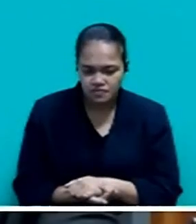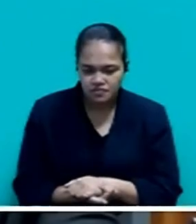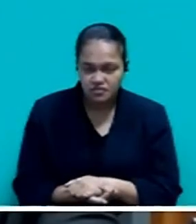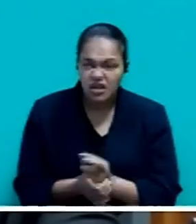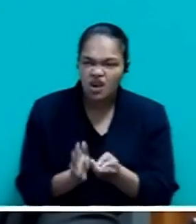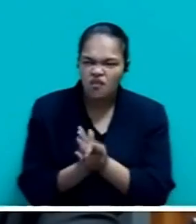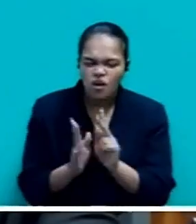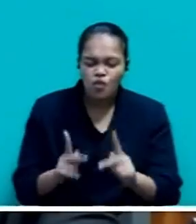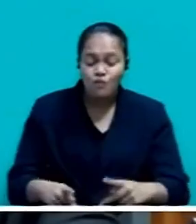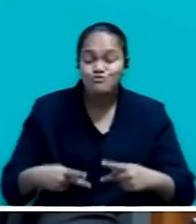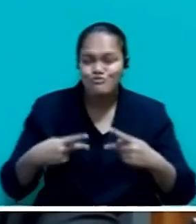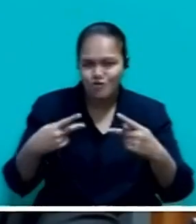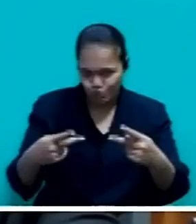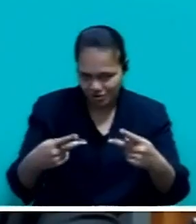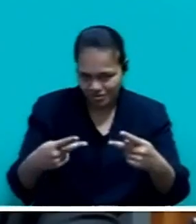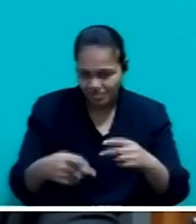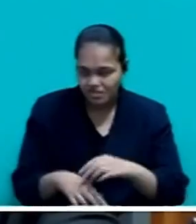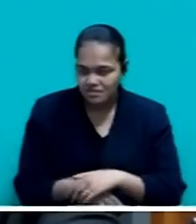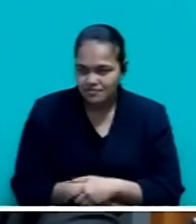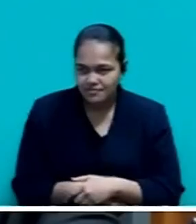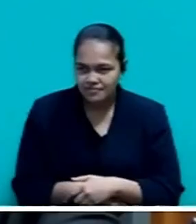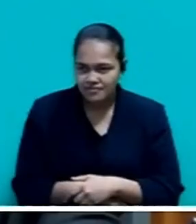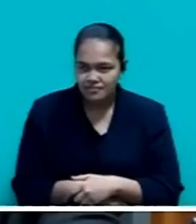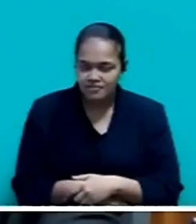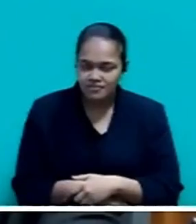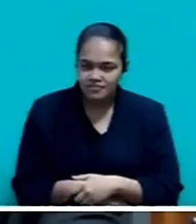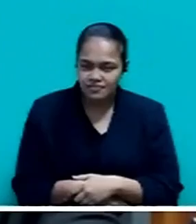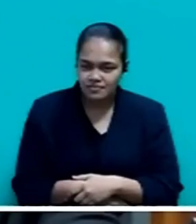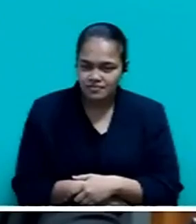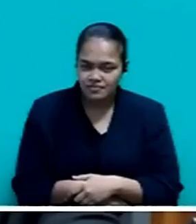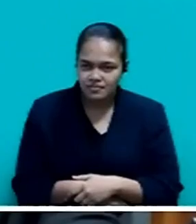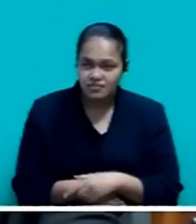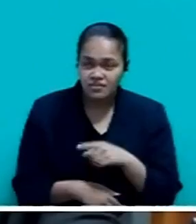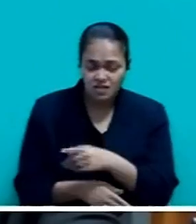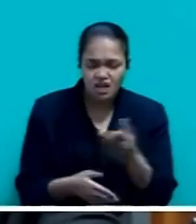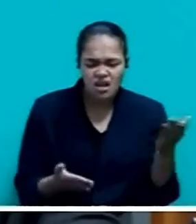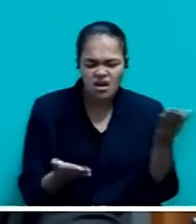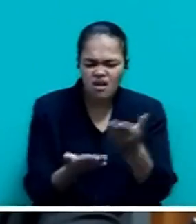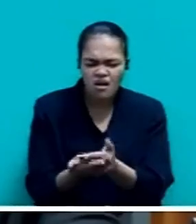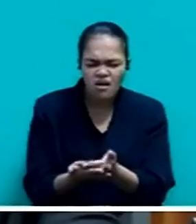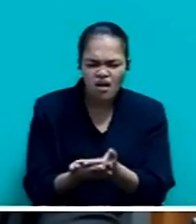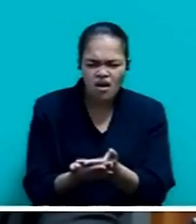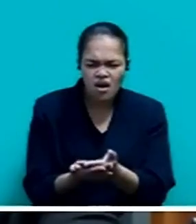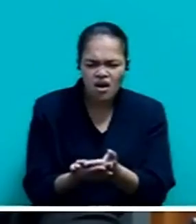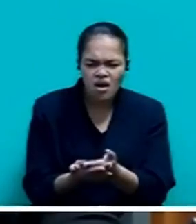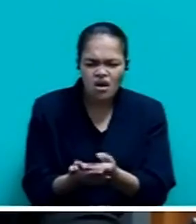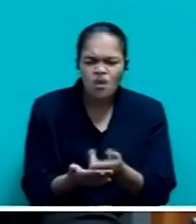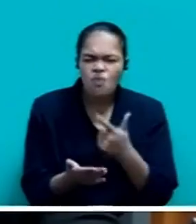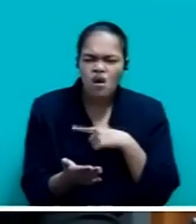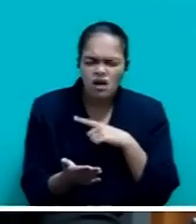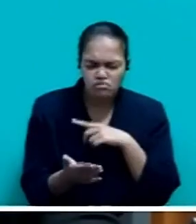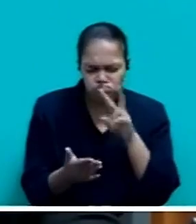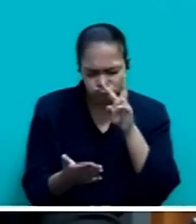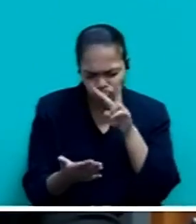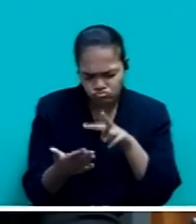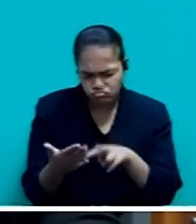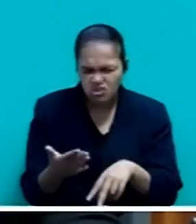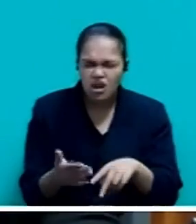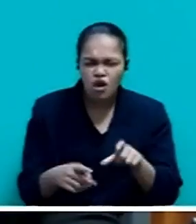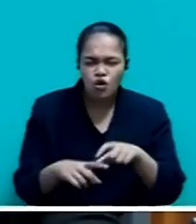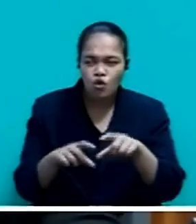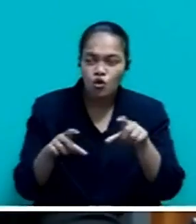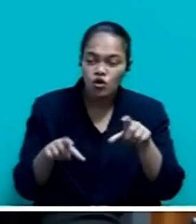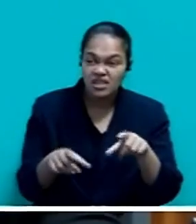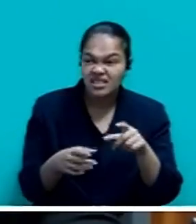The proposal. It was brought into place to reverse a court decision on